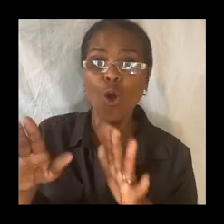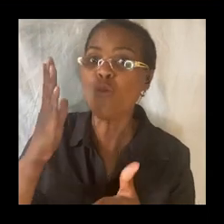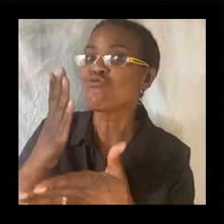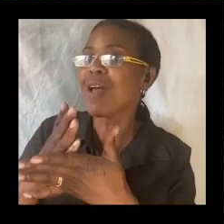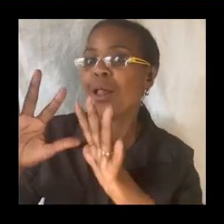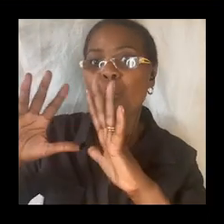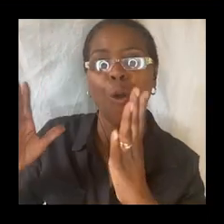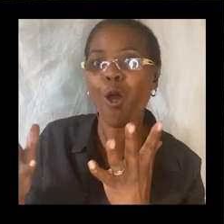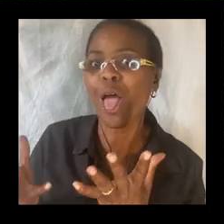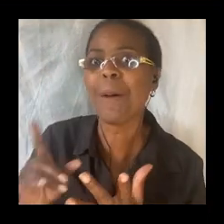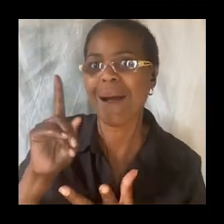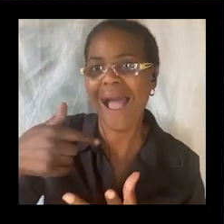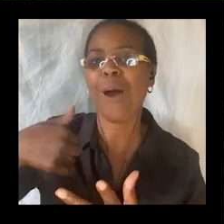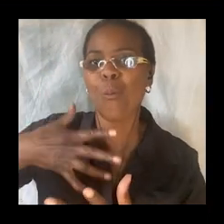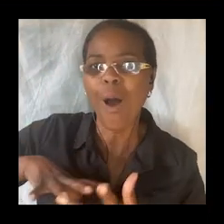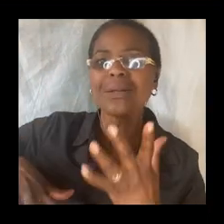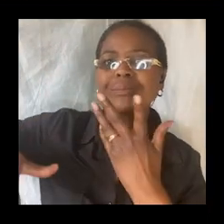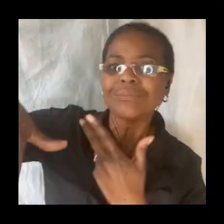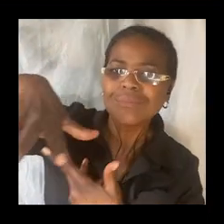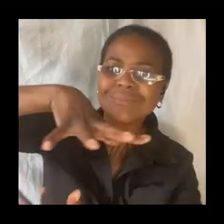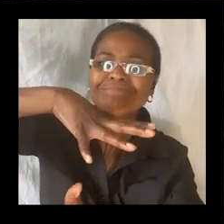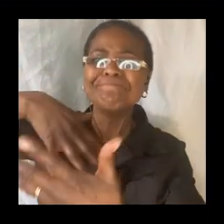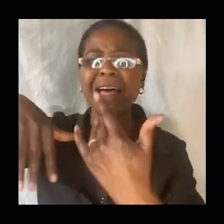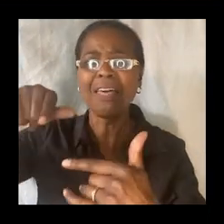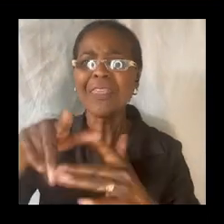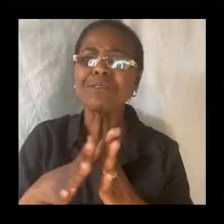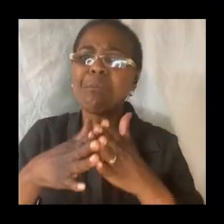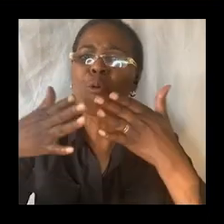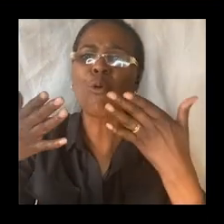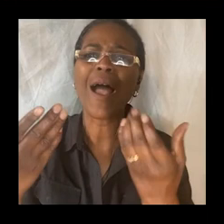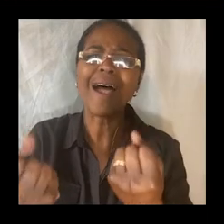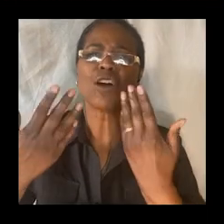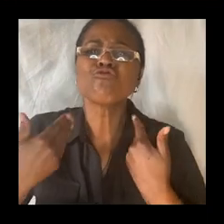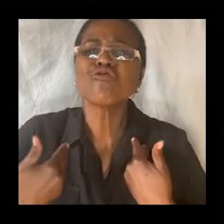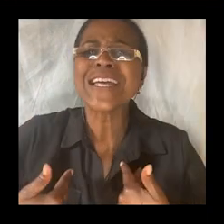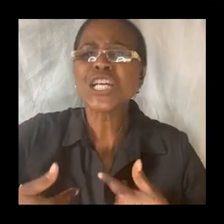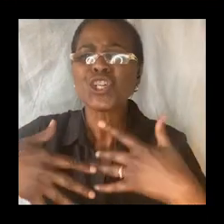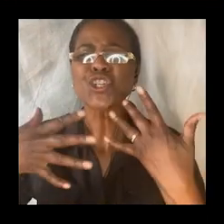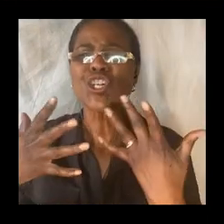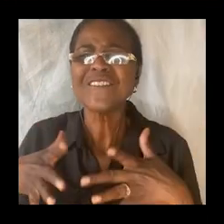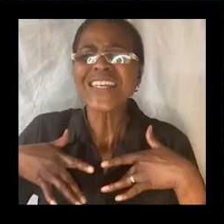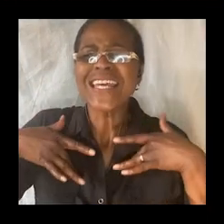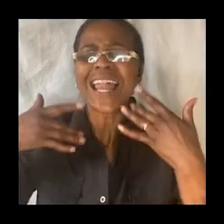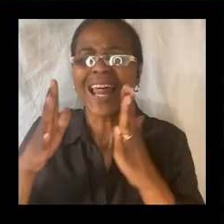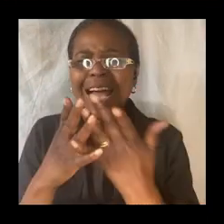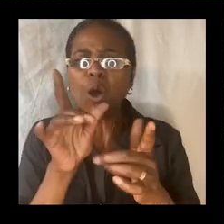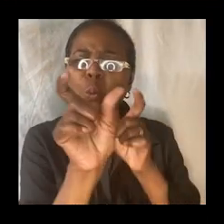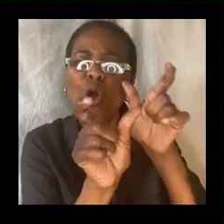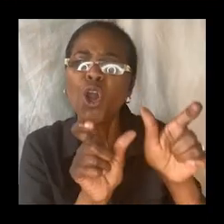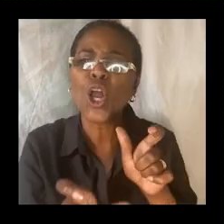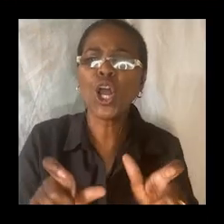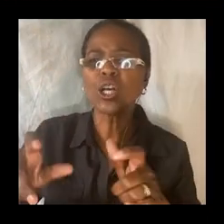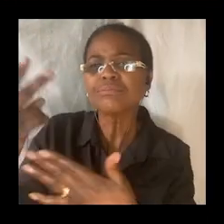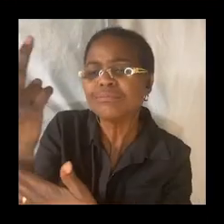they're very, very obviously not real world images. And I wanted them to be, you know, it's a book that's full of such